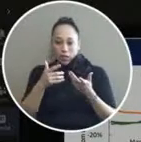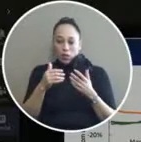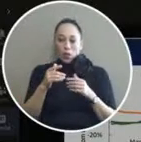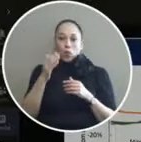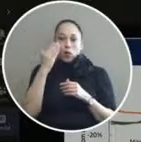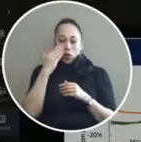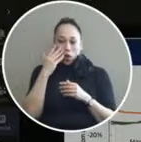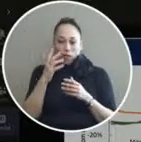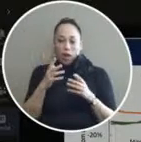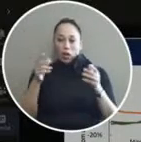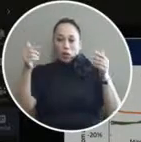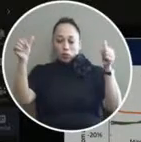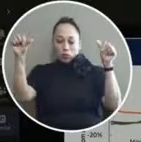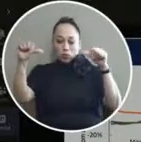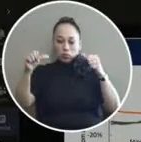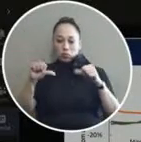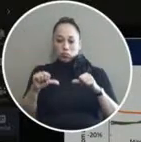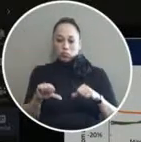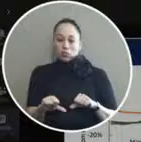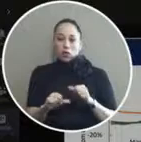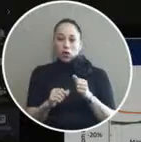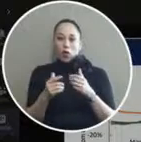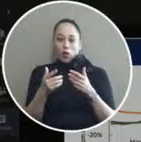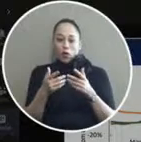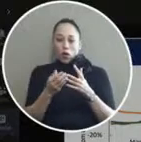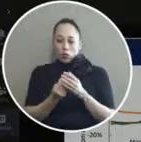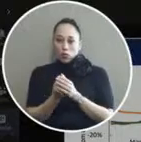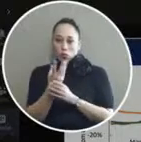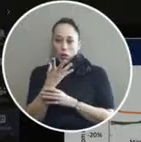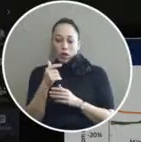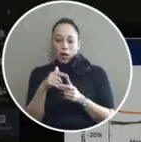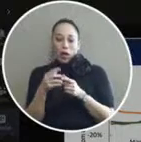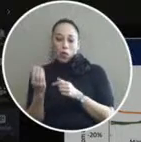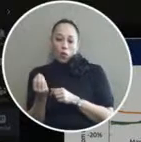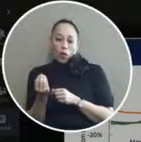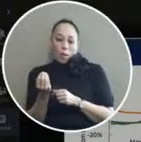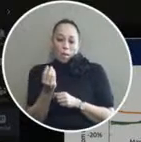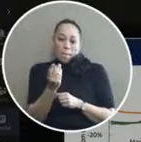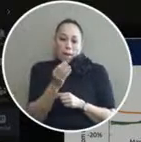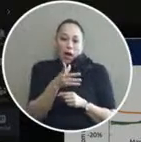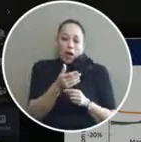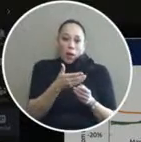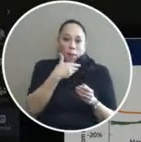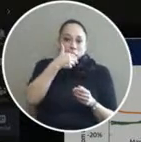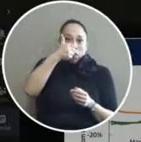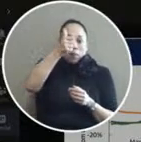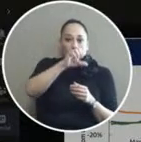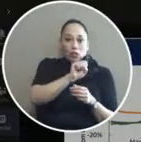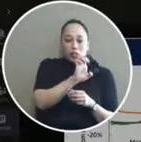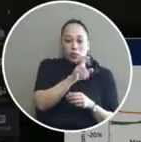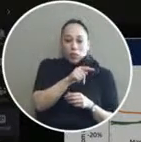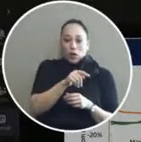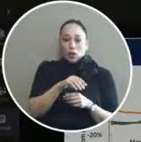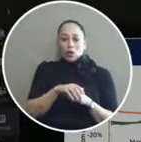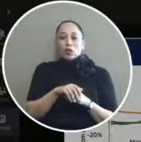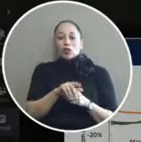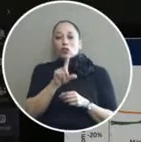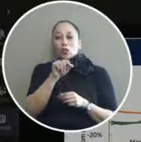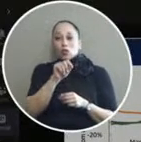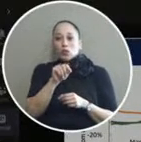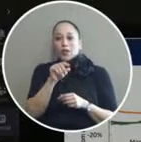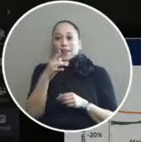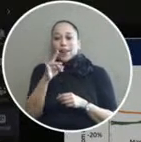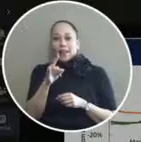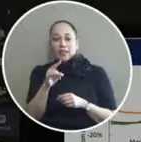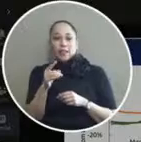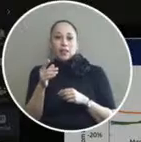that huge decline in crossings during the spring. We recovered back in September. So again, 2019 is not a good year for us to